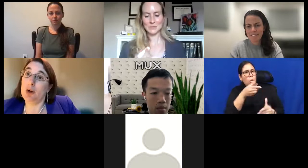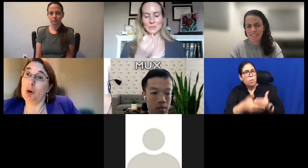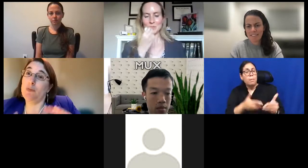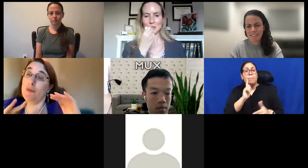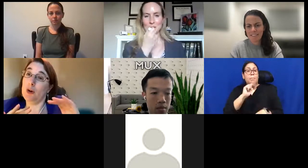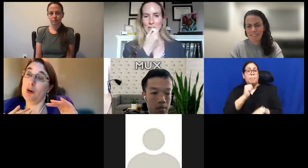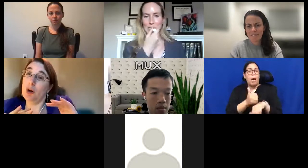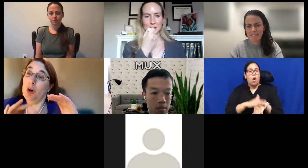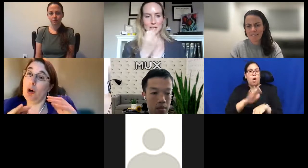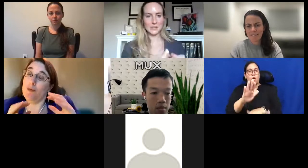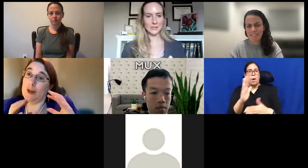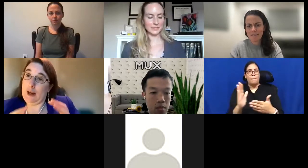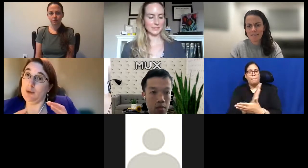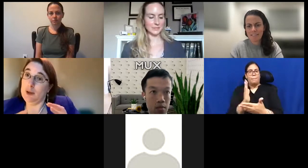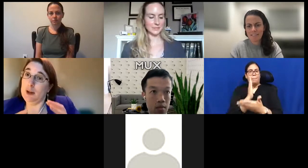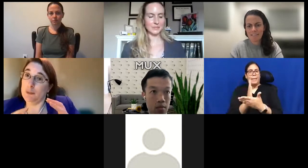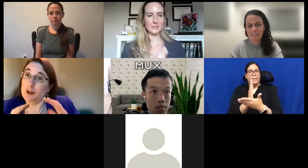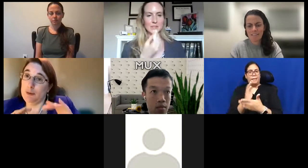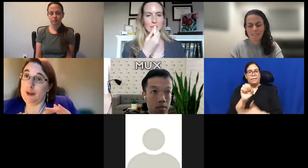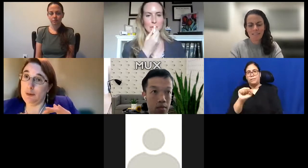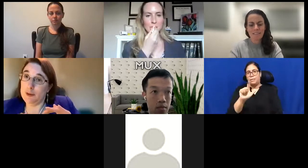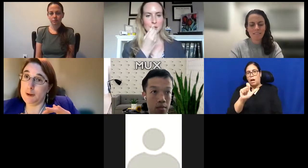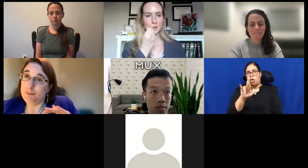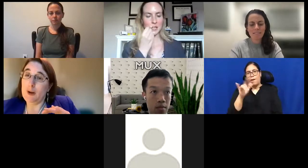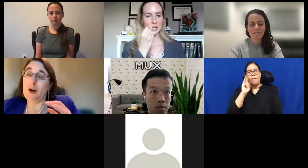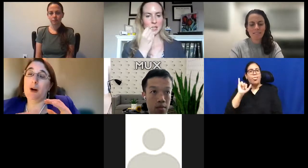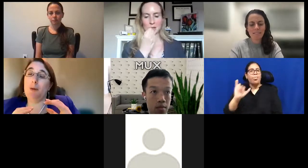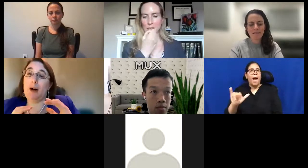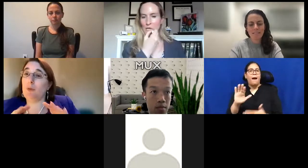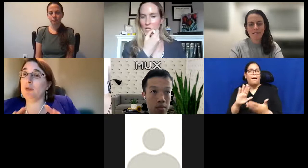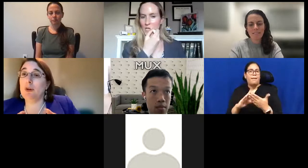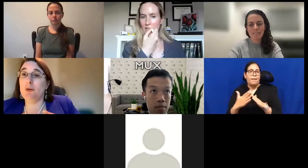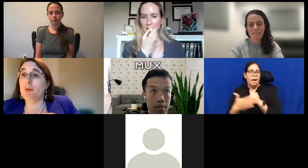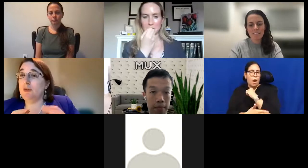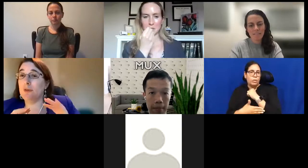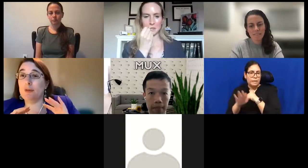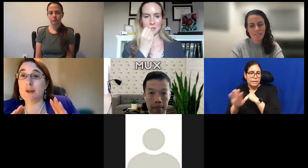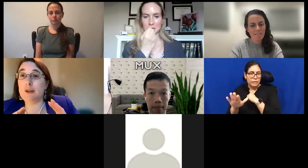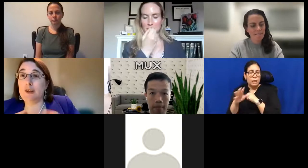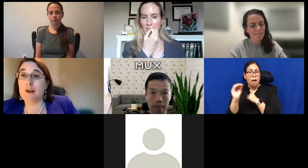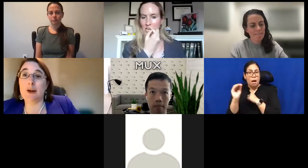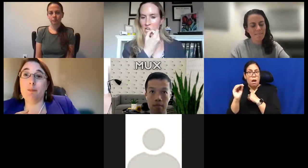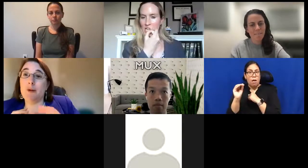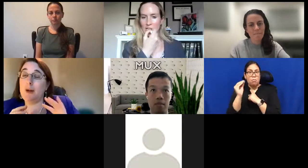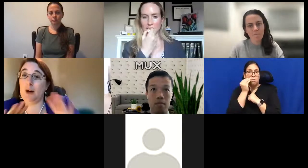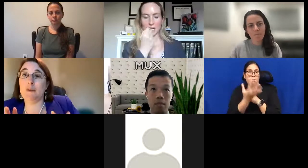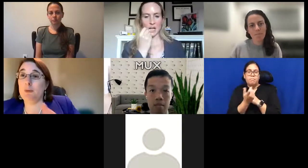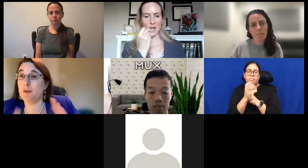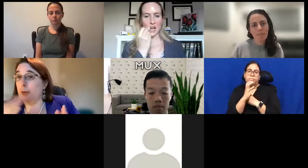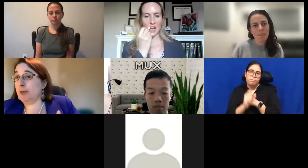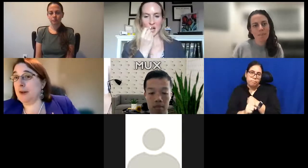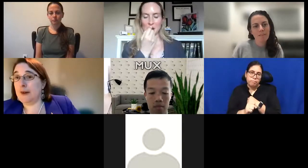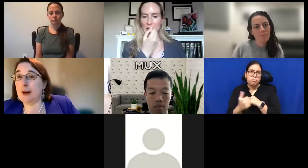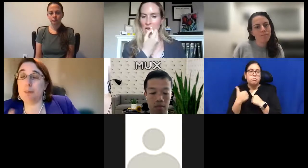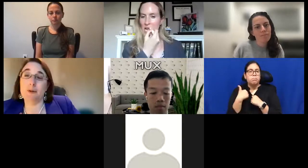salary of the county of Montgomery County. I will tell you it's a little dated. I've been hounding them